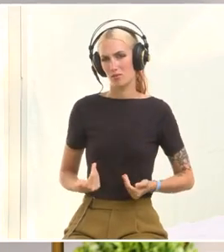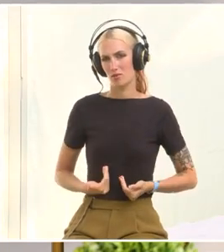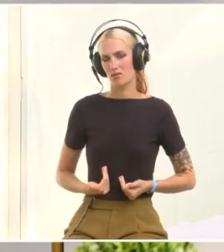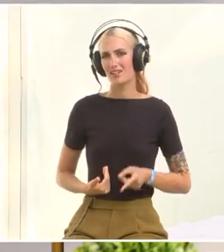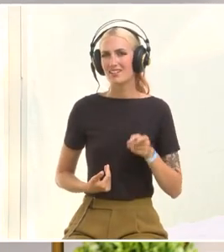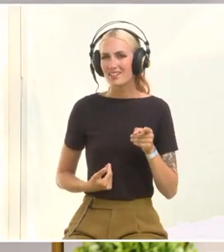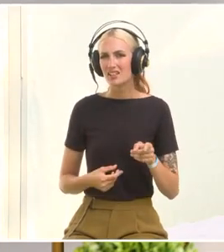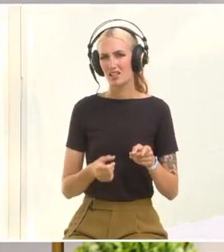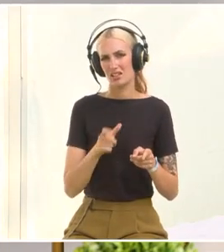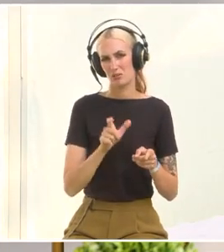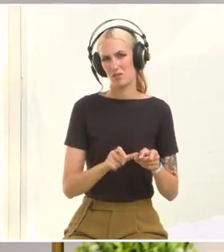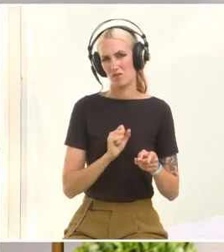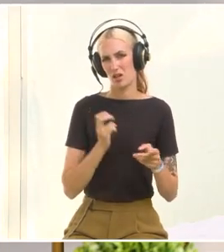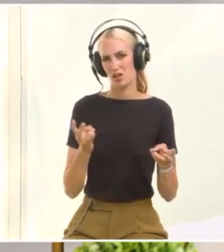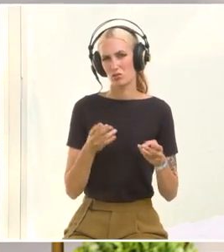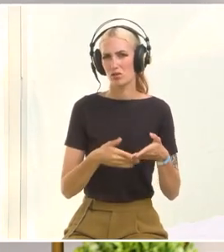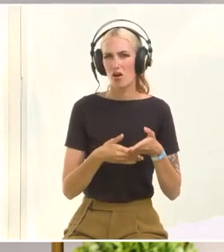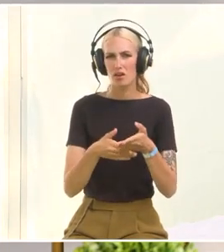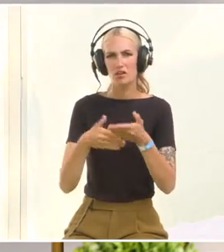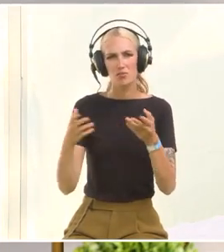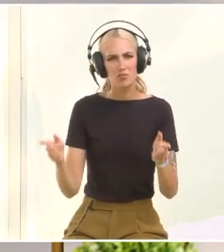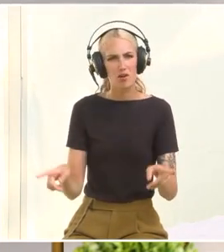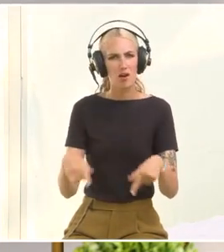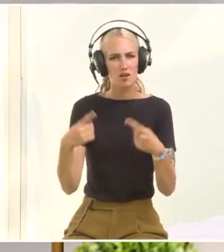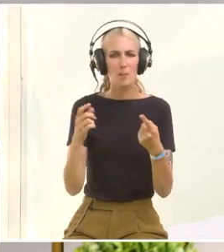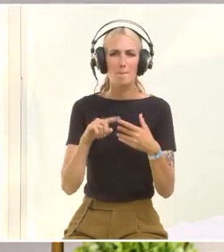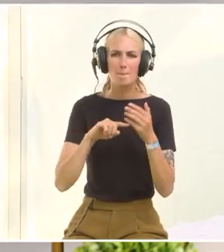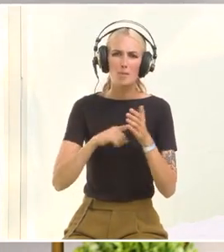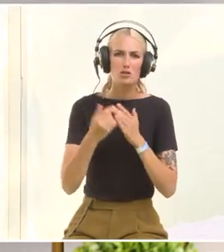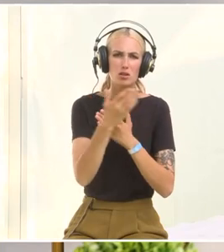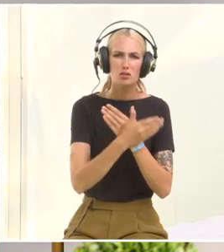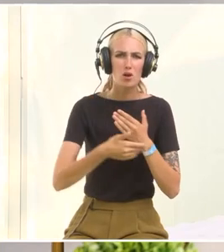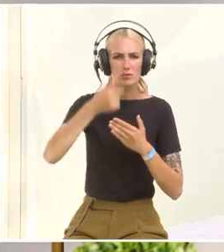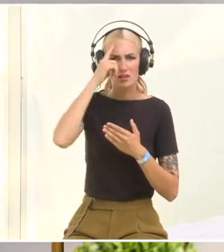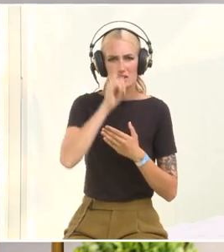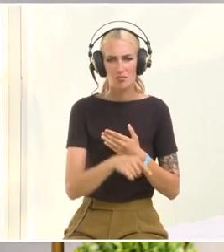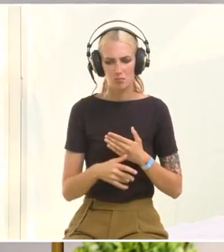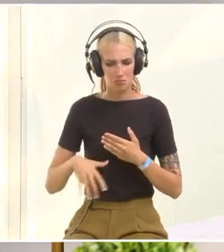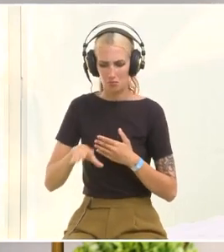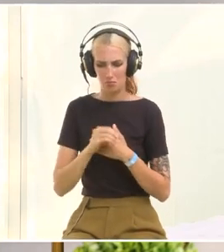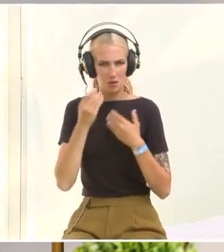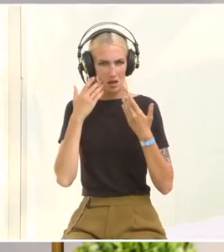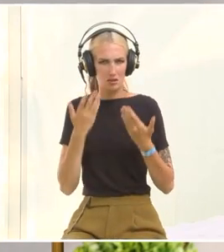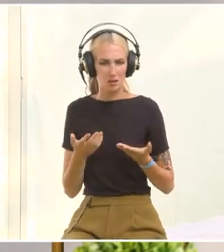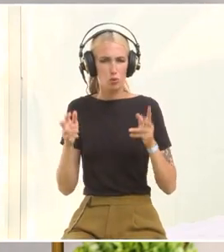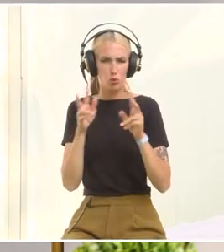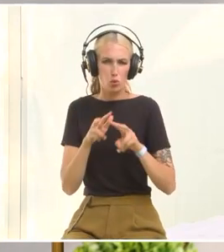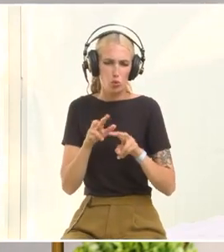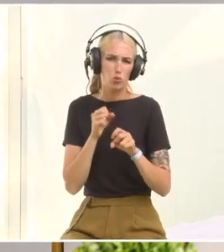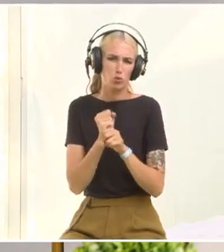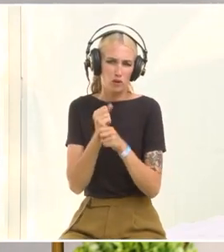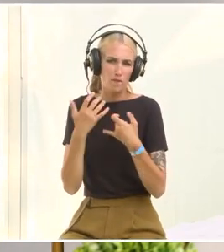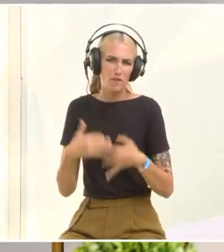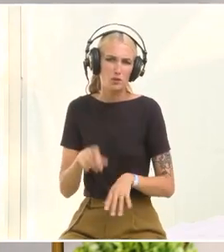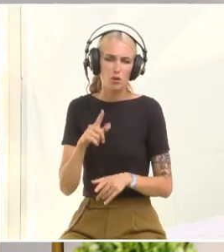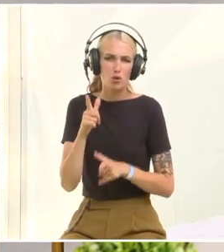to there to develop something, because they know the background. We don't know. We have our solutions, how we have done it here. But we need